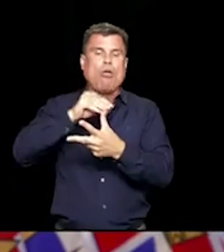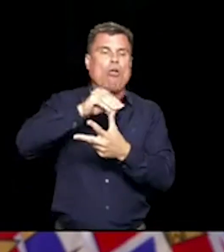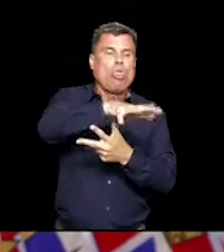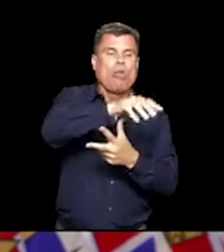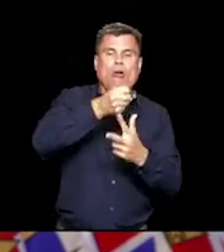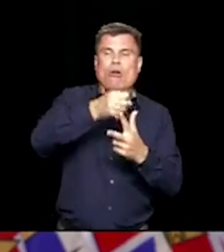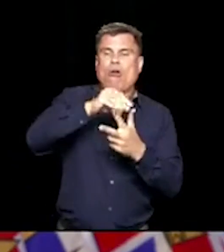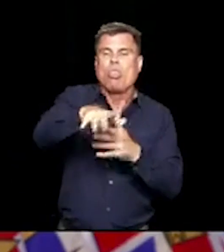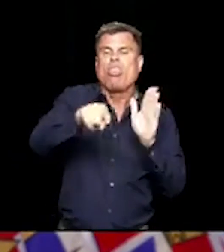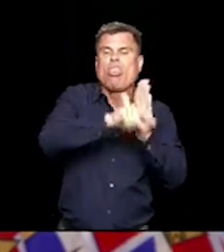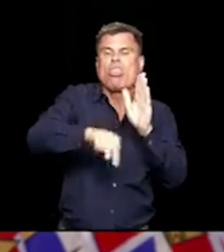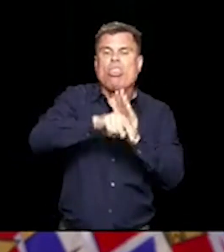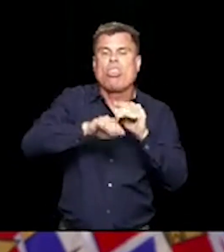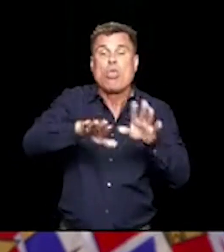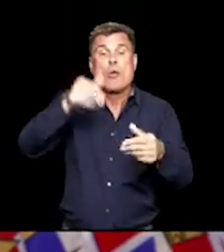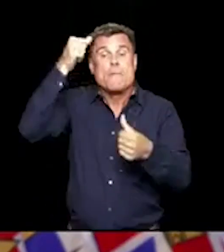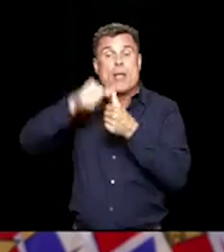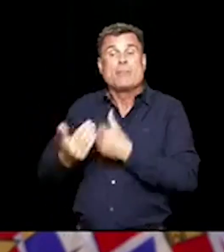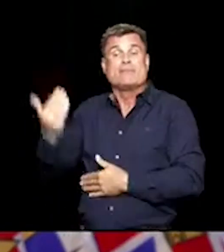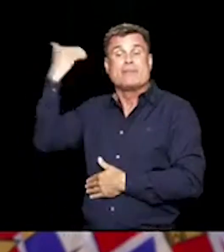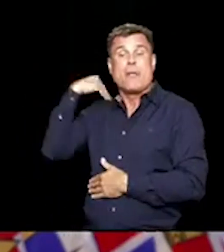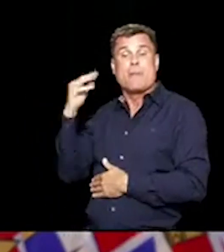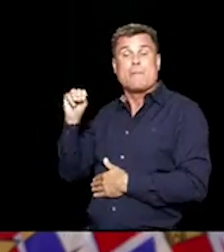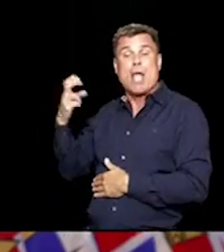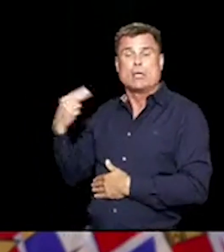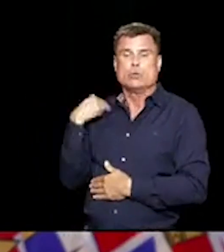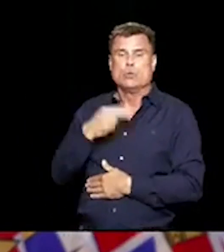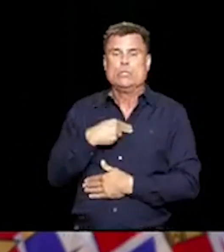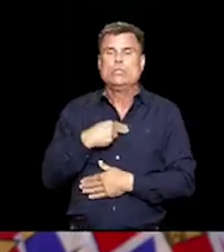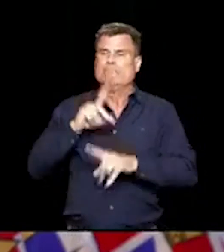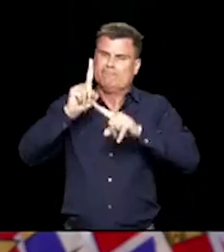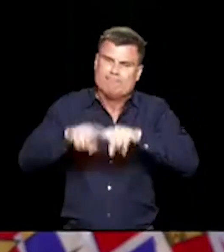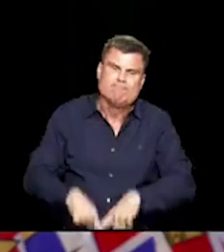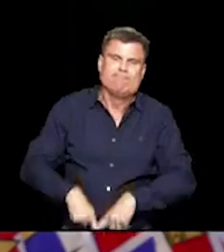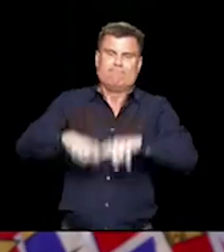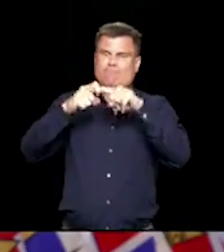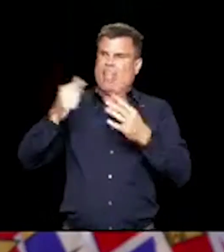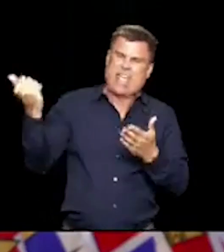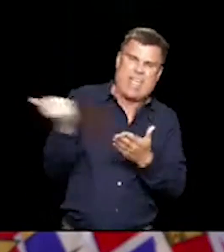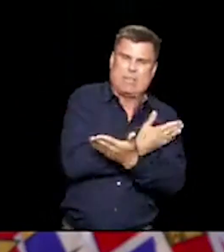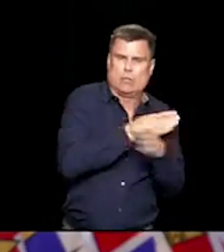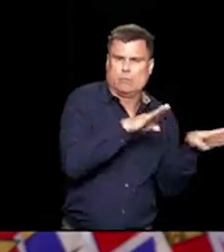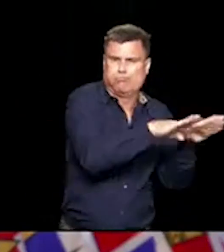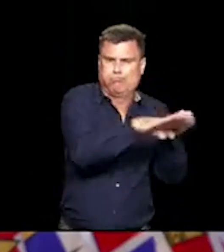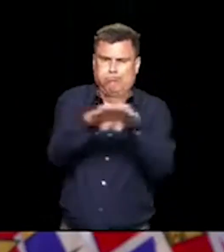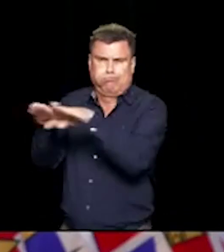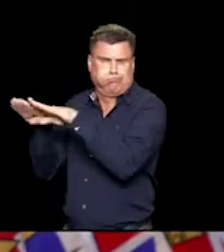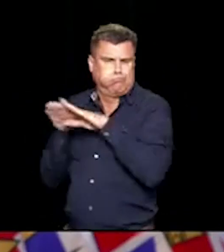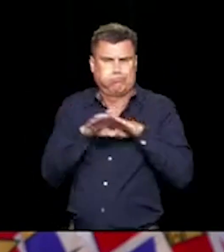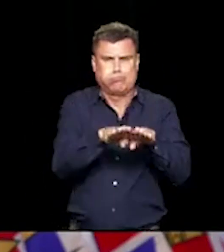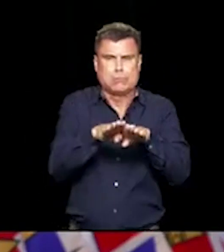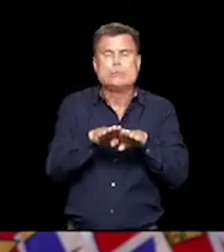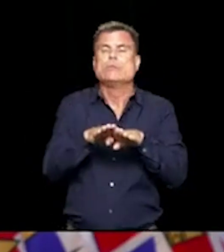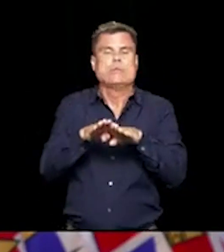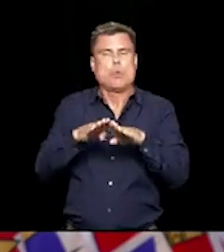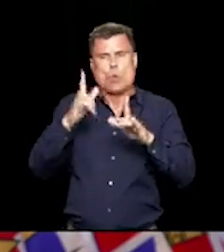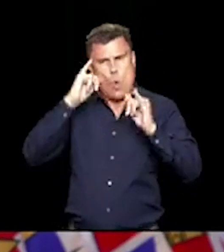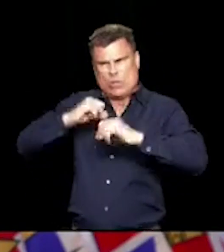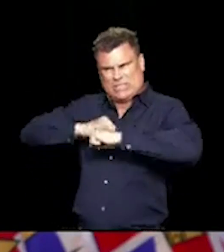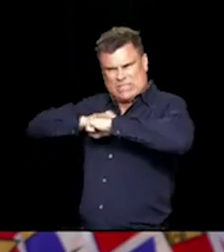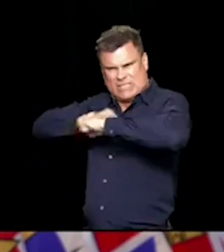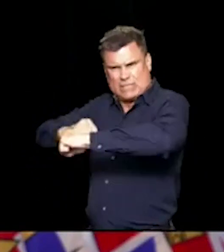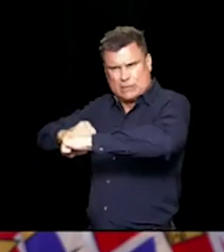we stopped everything in March, as you know, quite quickly, because we needed to take stock, we needed to find people, we needed to protect